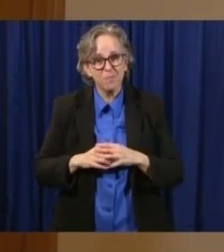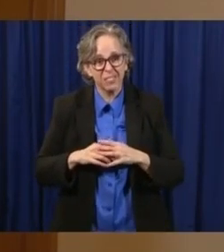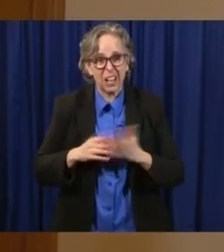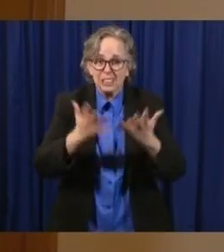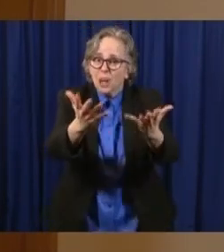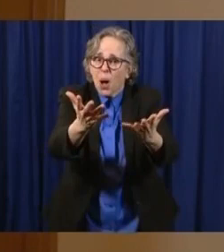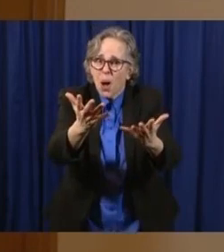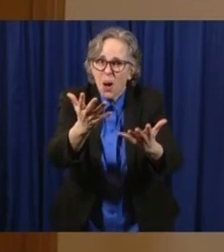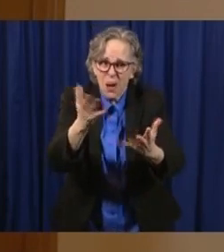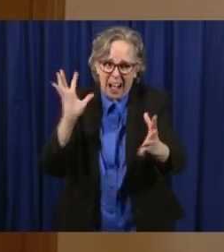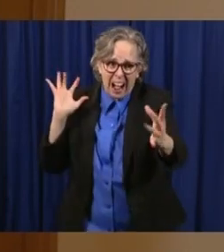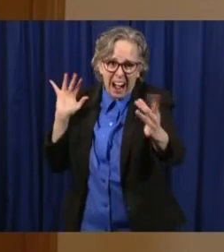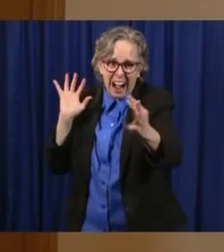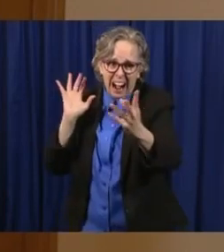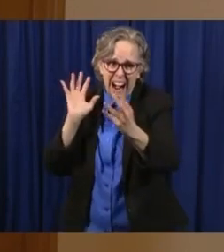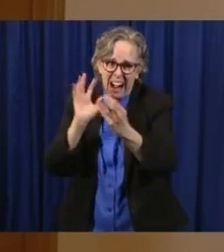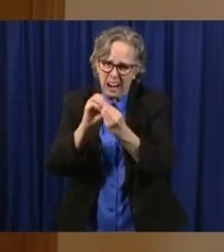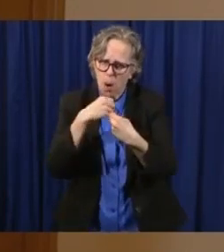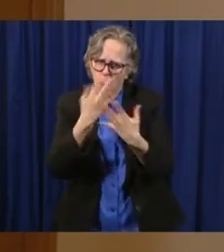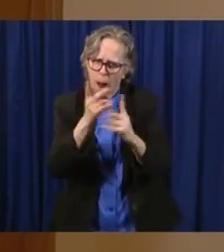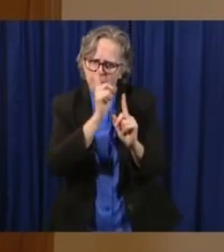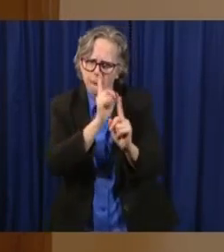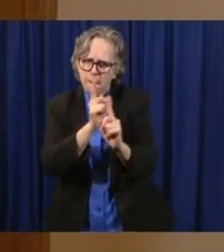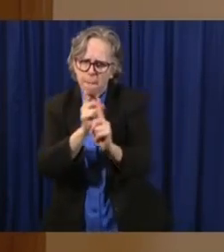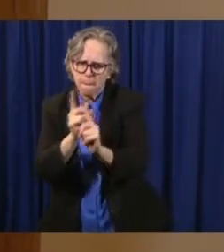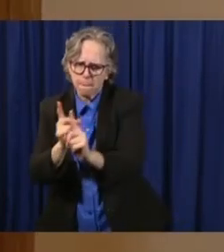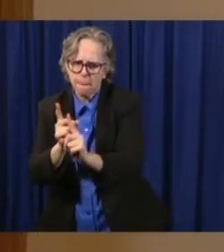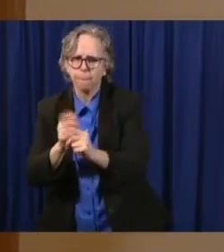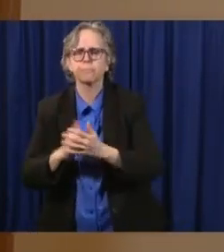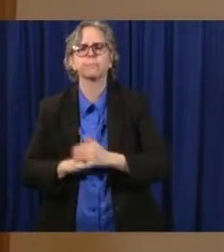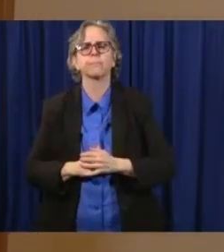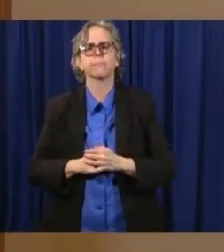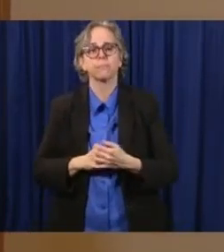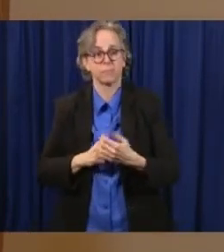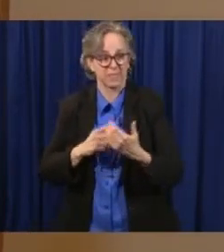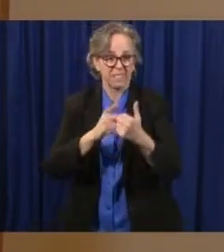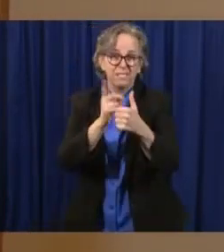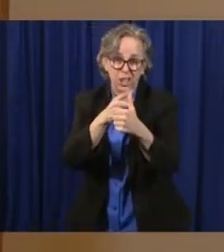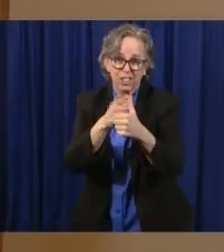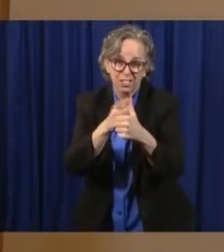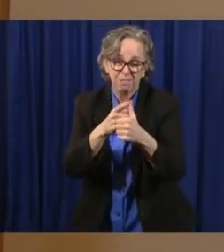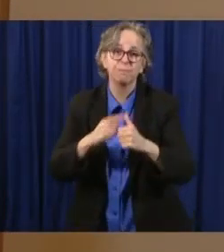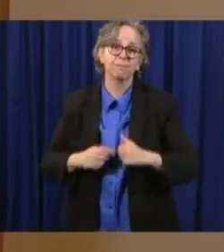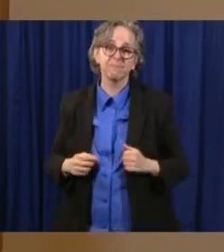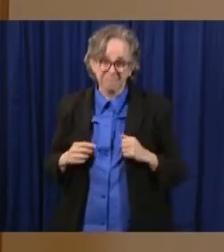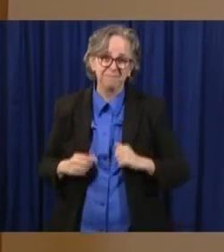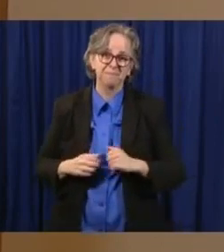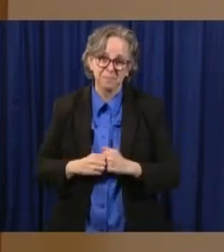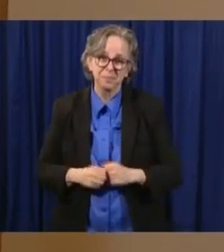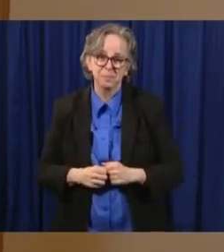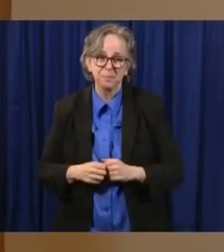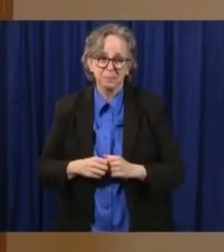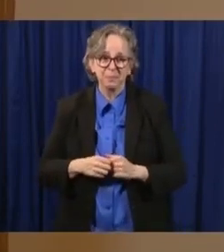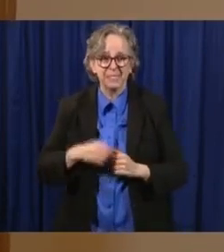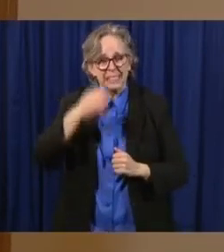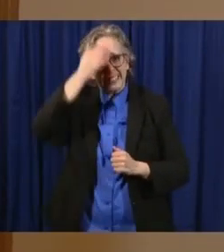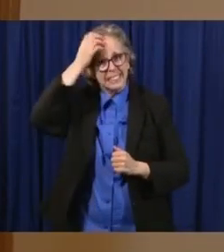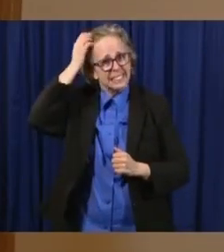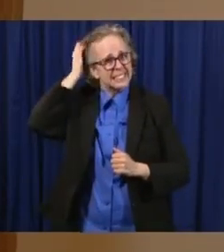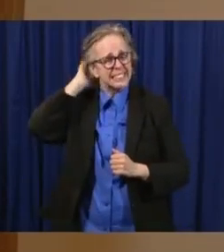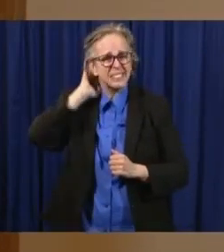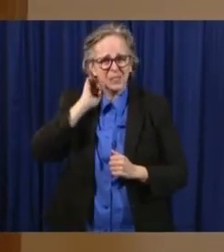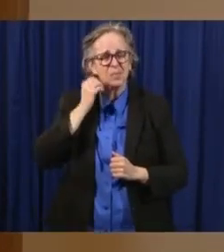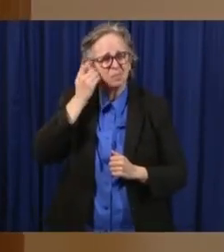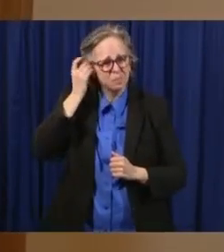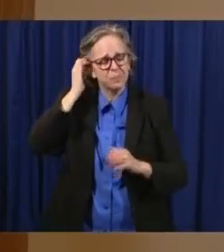So a couple things I want to say to you. First of all, if there ever has been a time that we